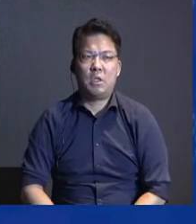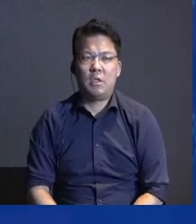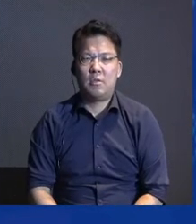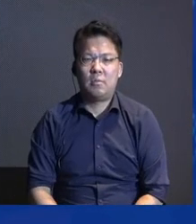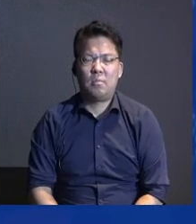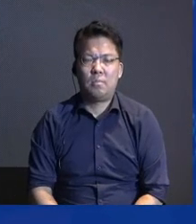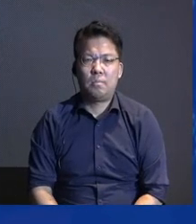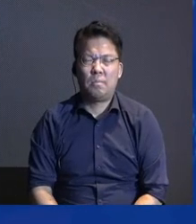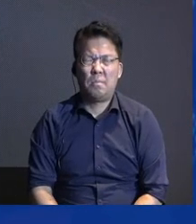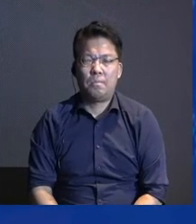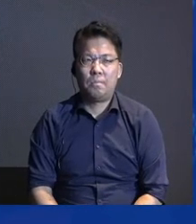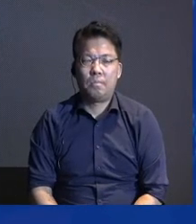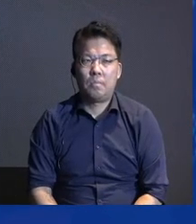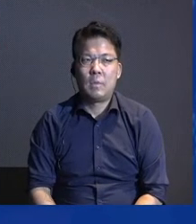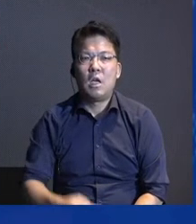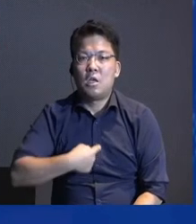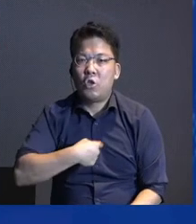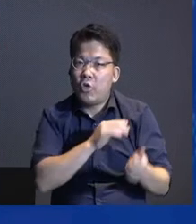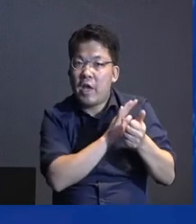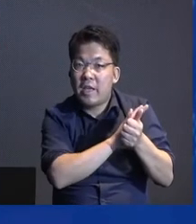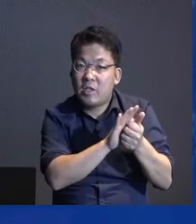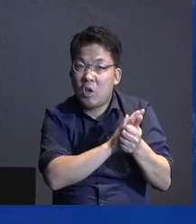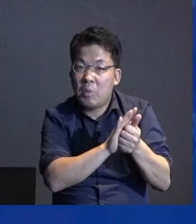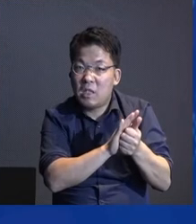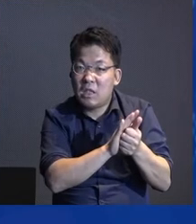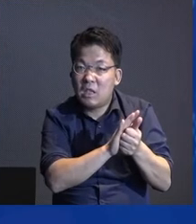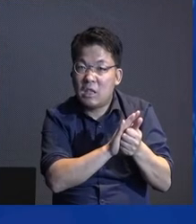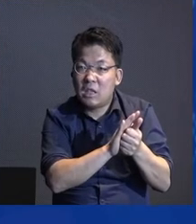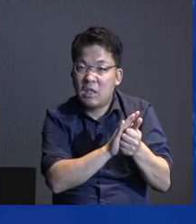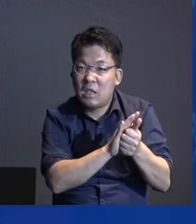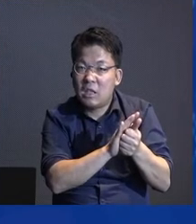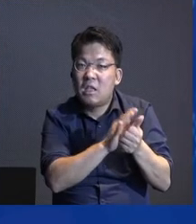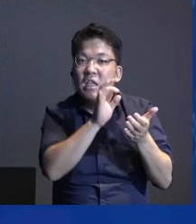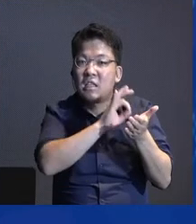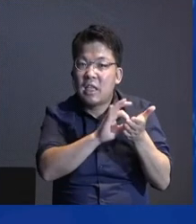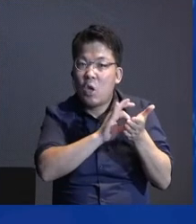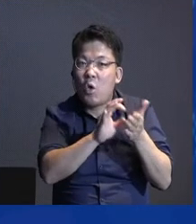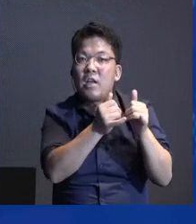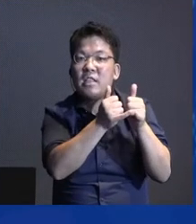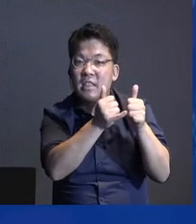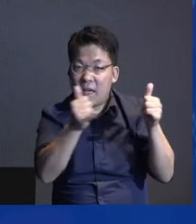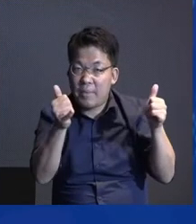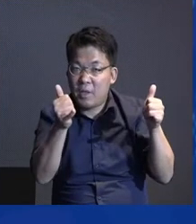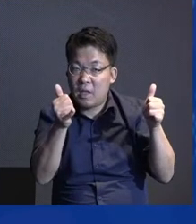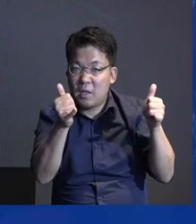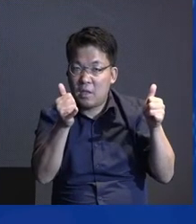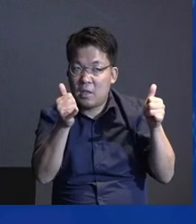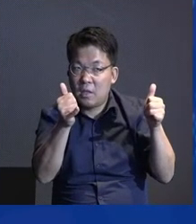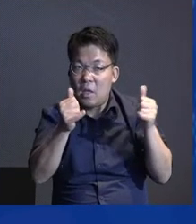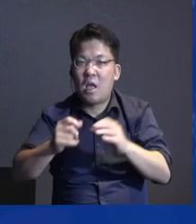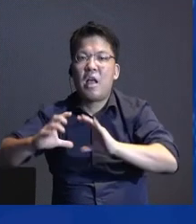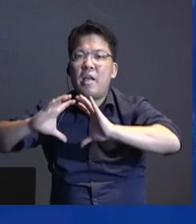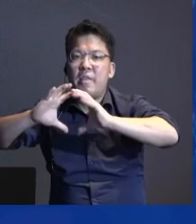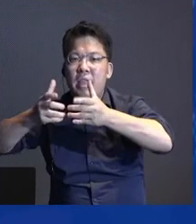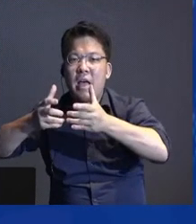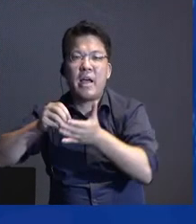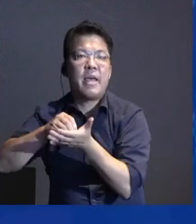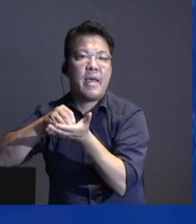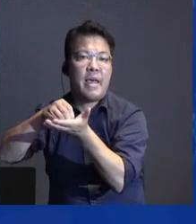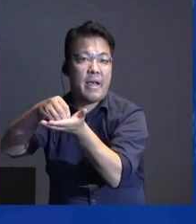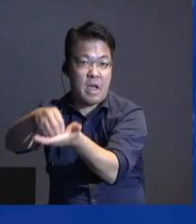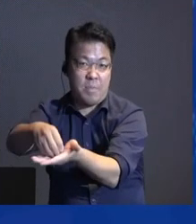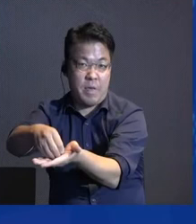People who use our services need to register according to the national system. They live in housing